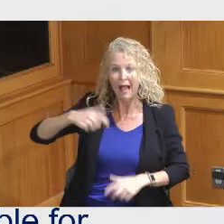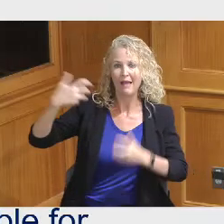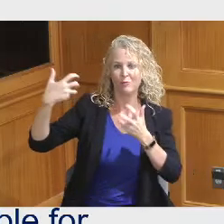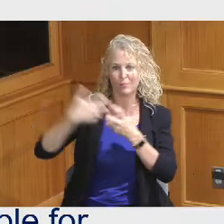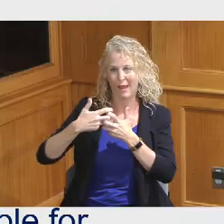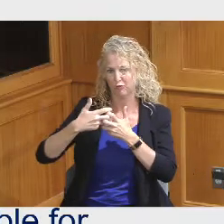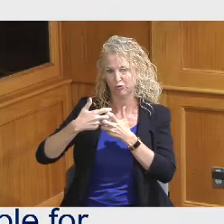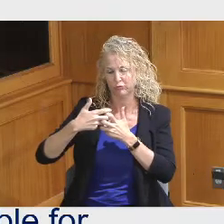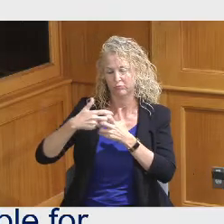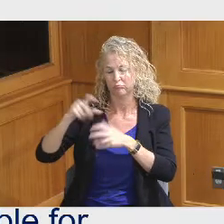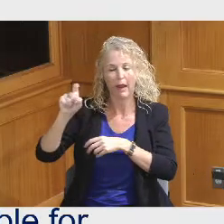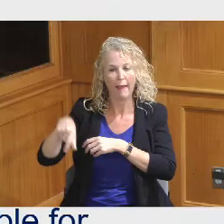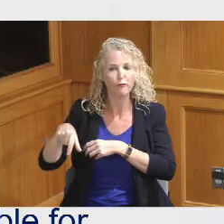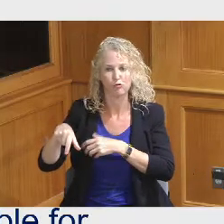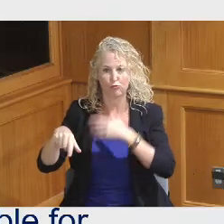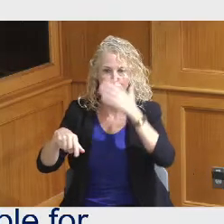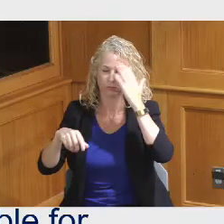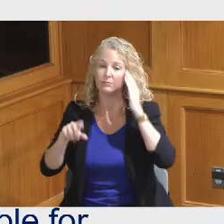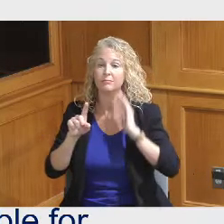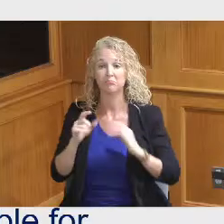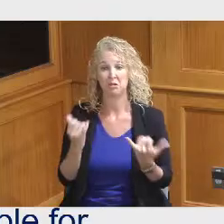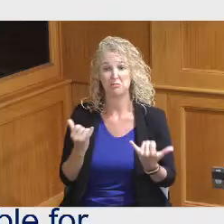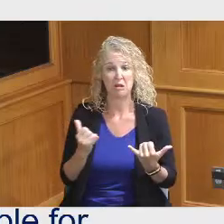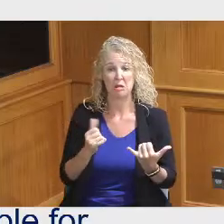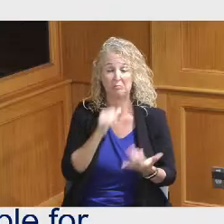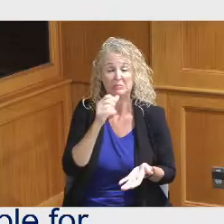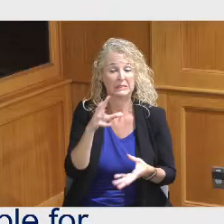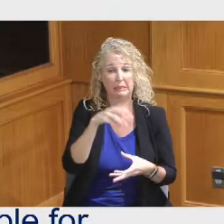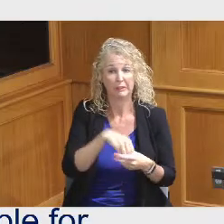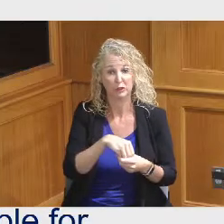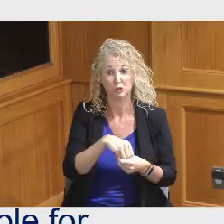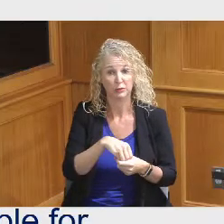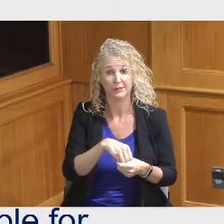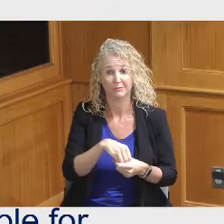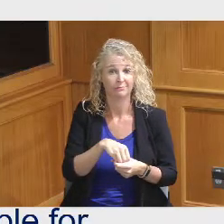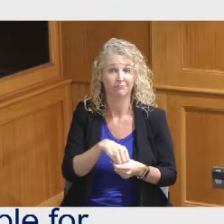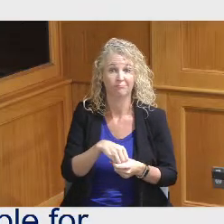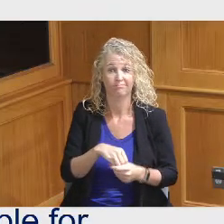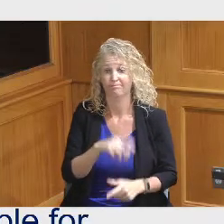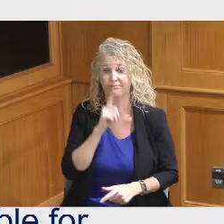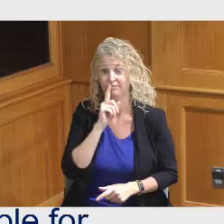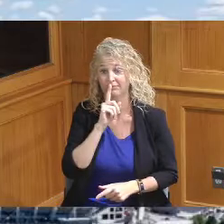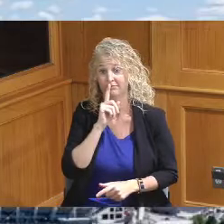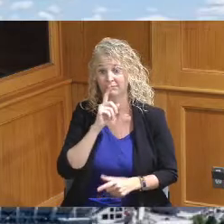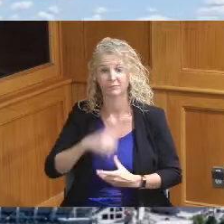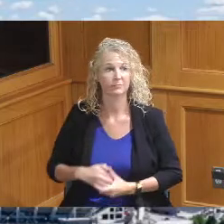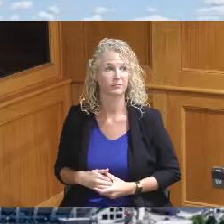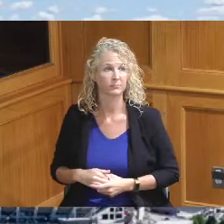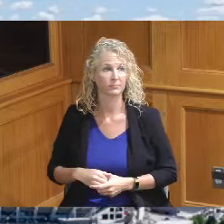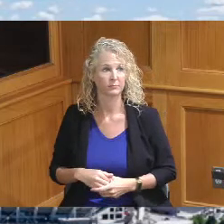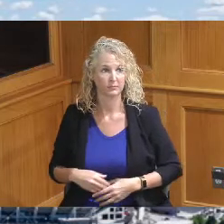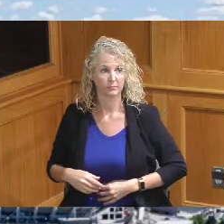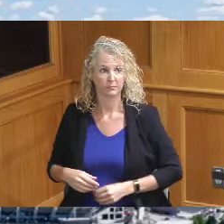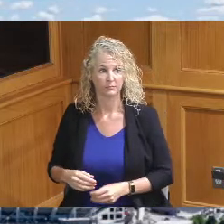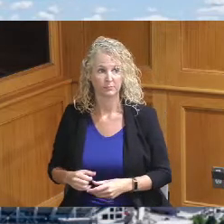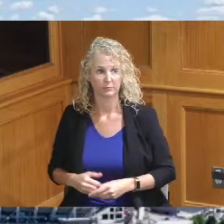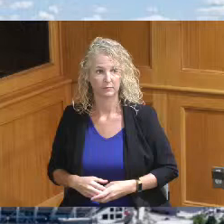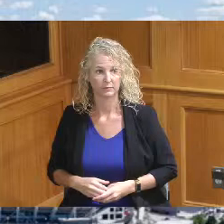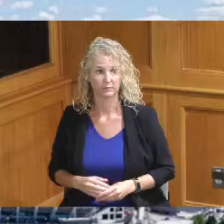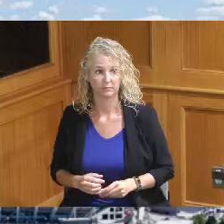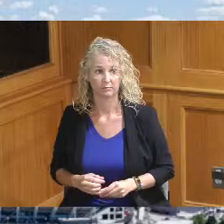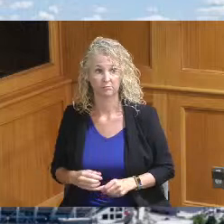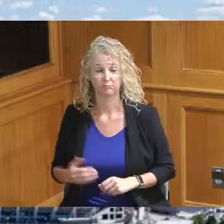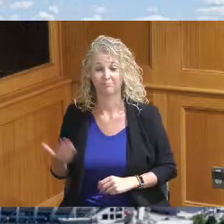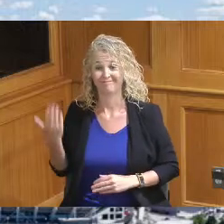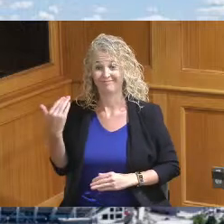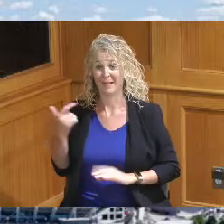fund that upgrade. That does not exist under the proposed terms. Under the